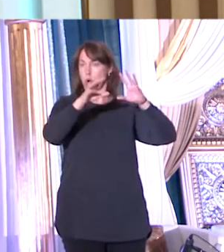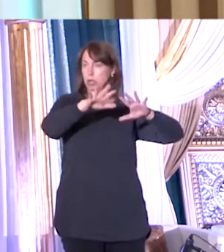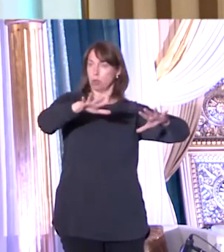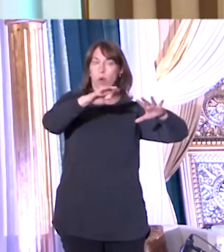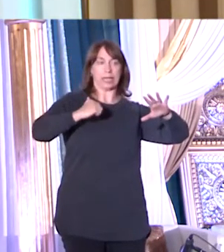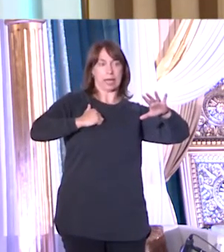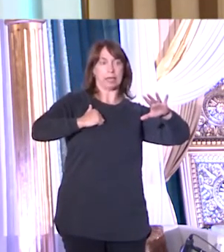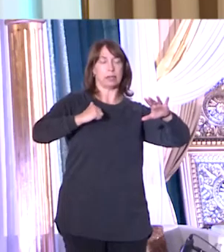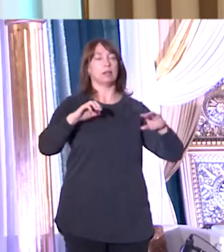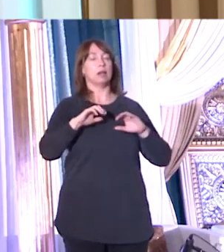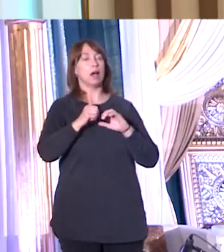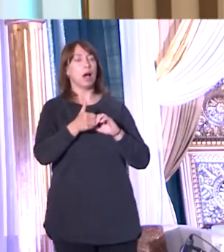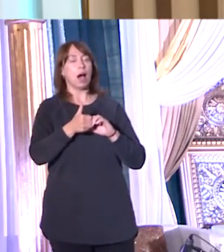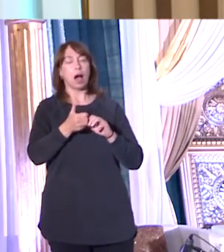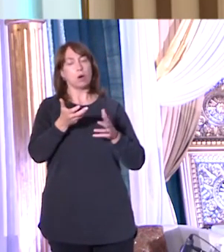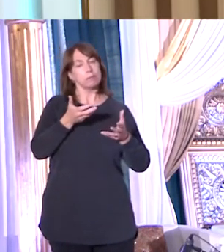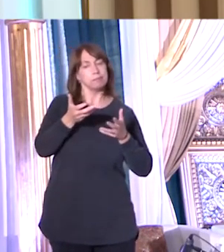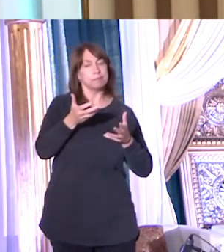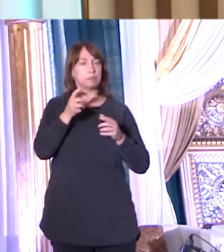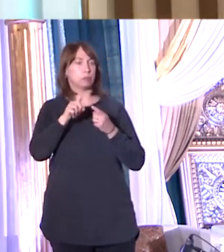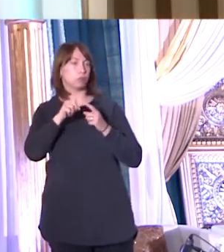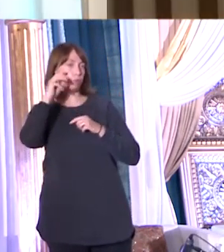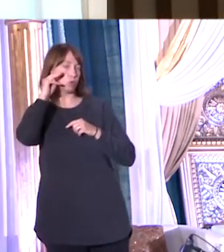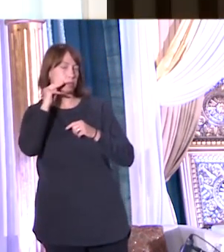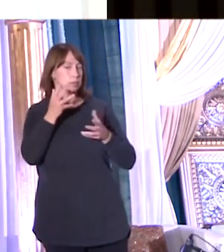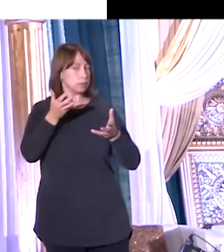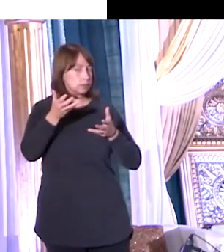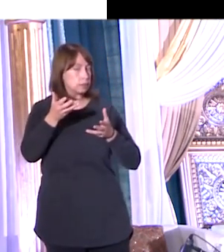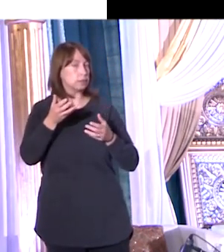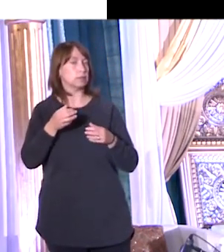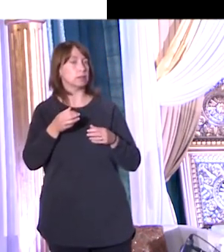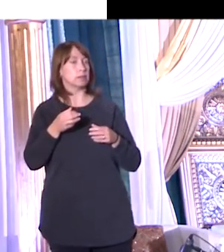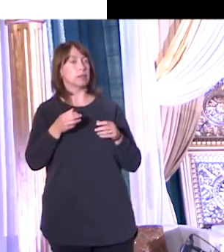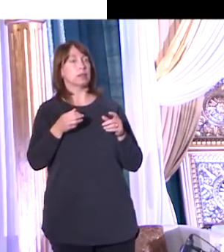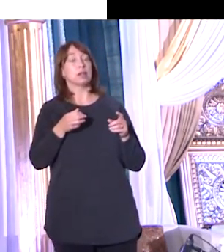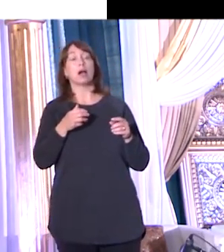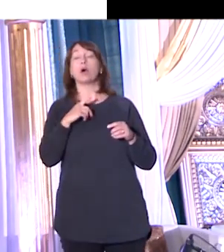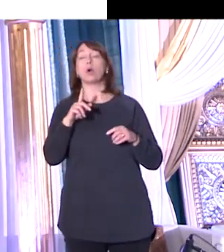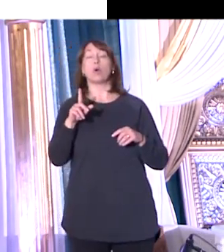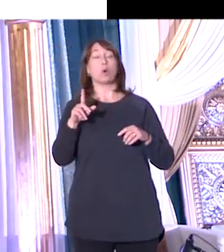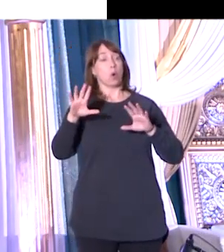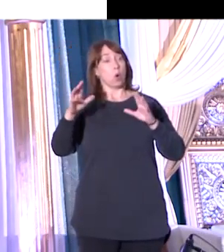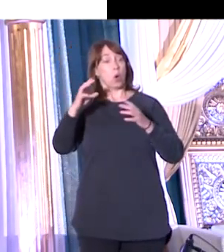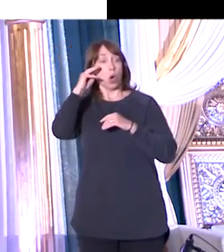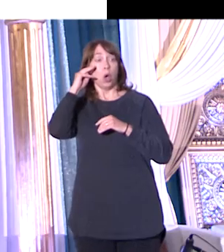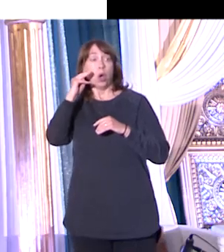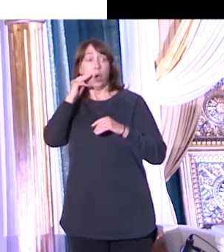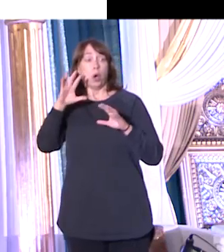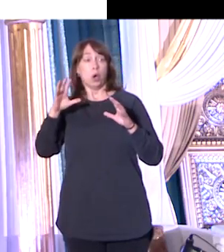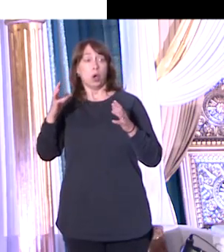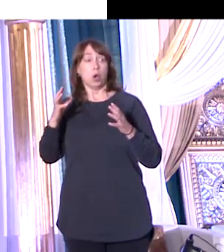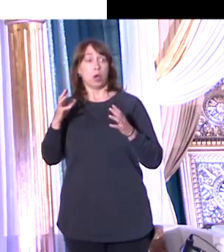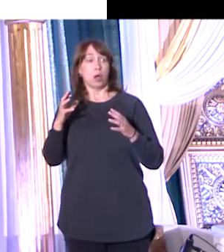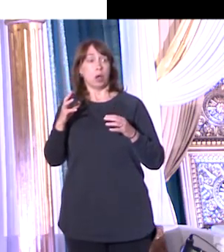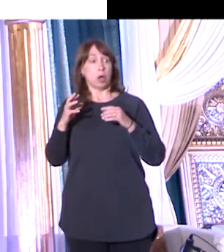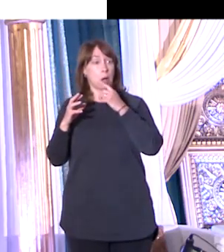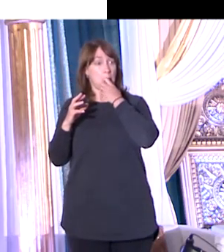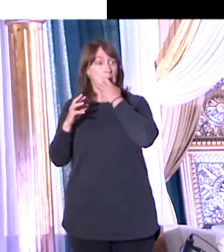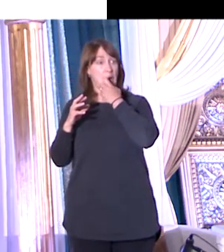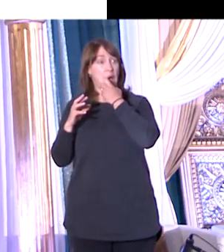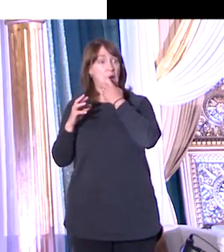Start off with some positive results. It's interesting, when we ask Muslims what they believe the mainstream opinion was